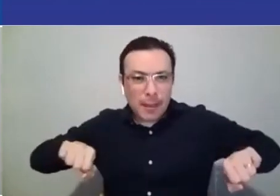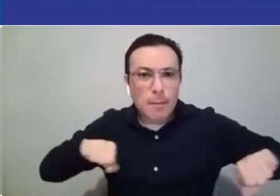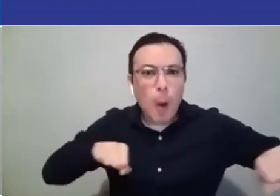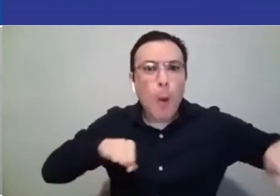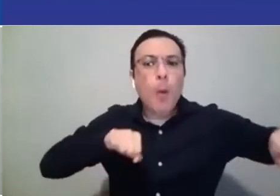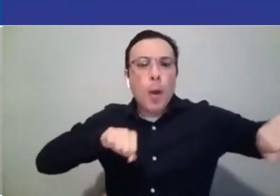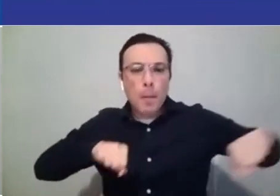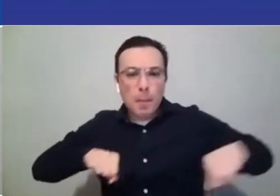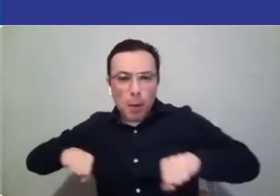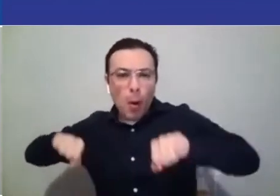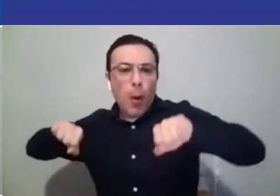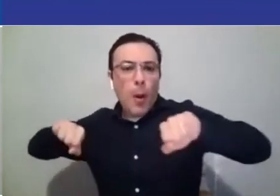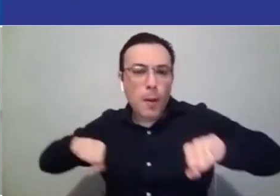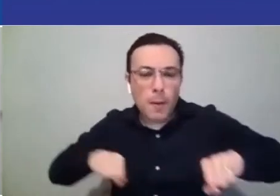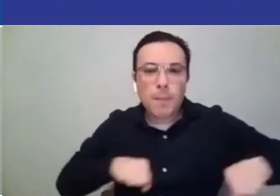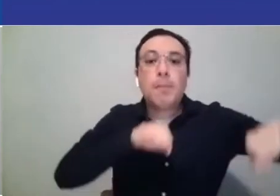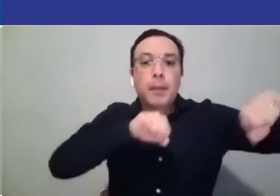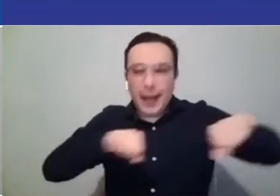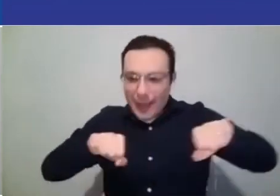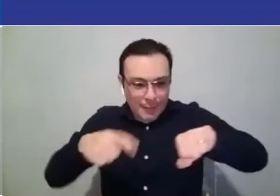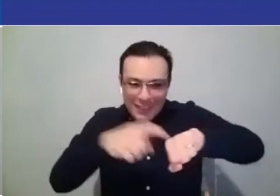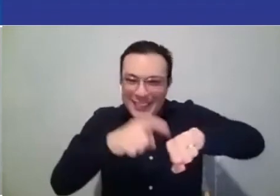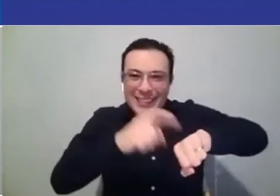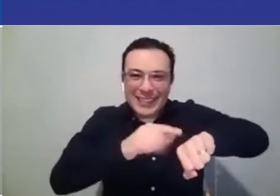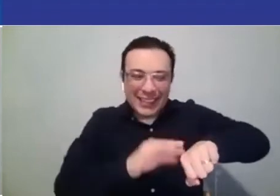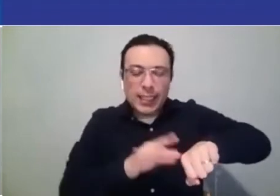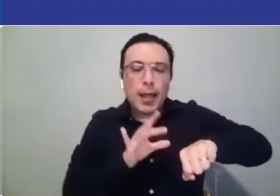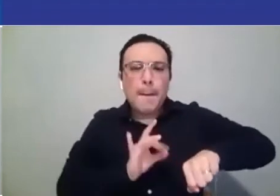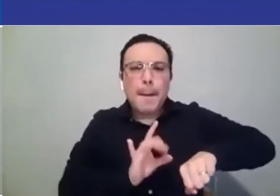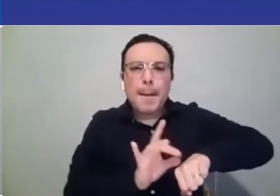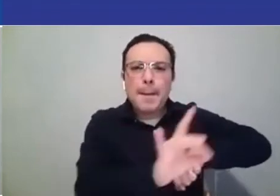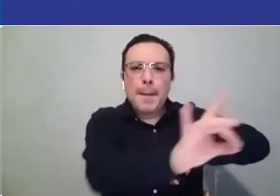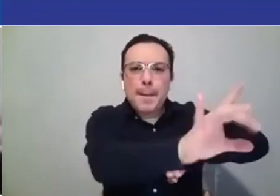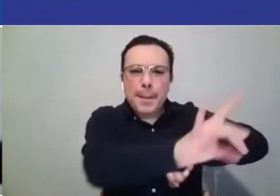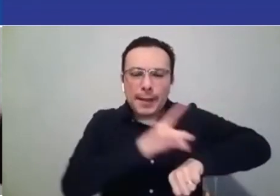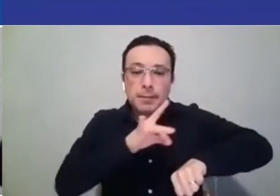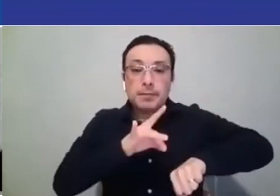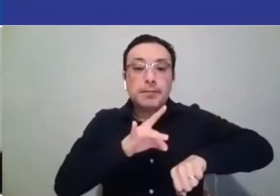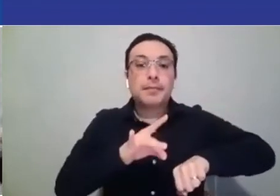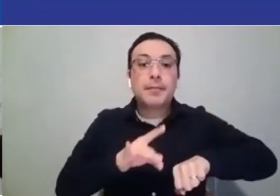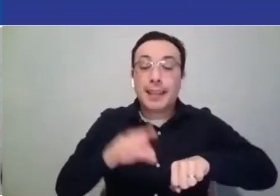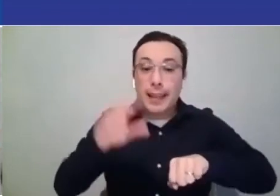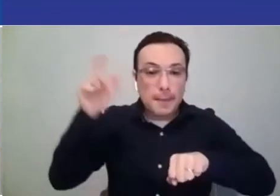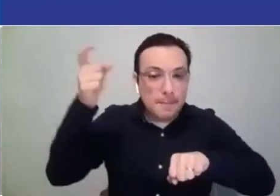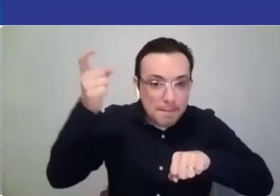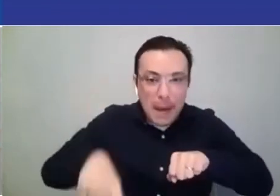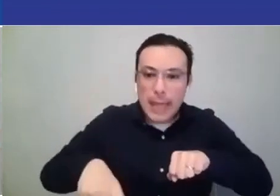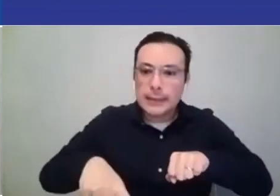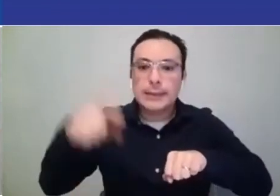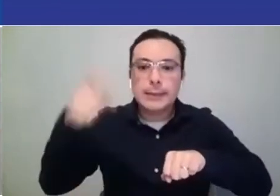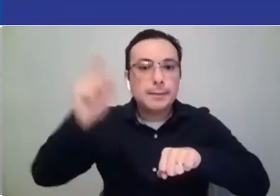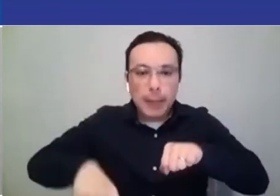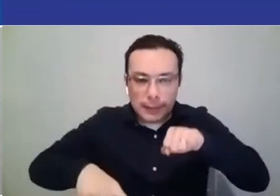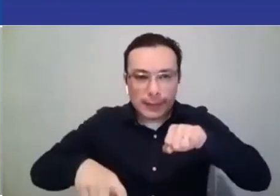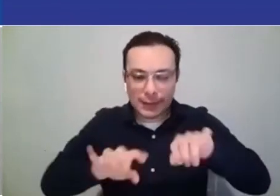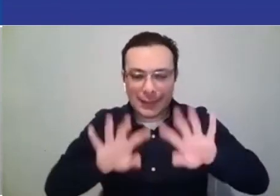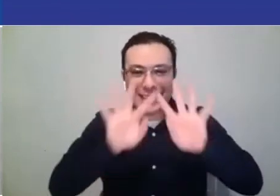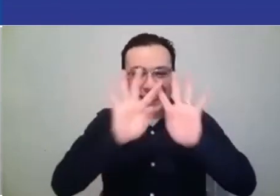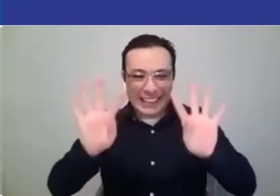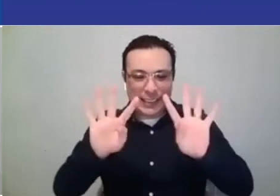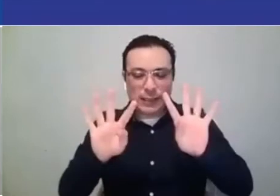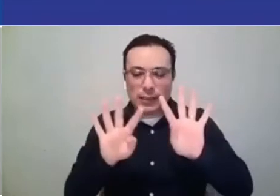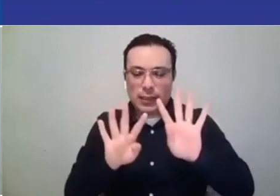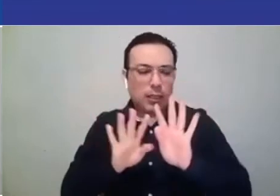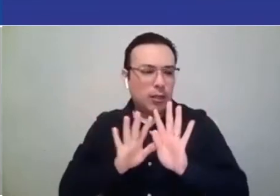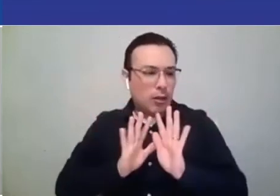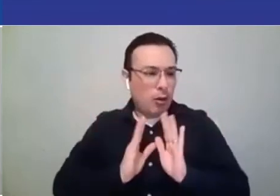each other rocking to the beat and swaying. So that whole sense of unity is, every time there's a debka line that's performed,